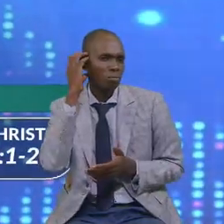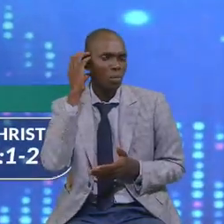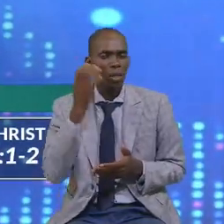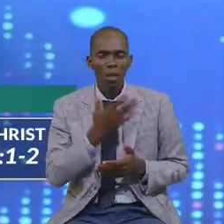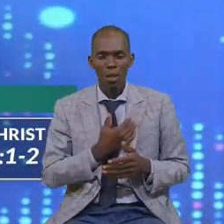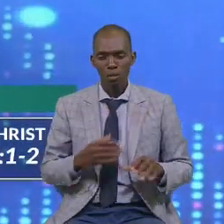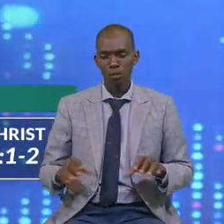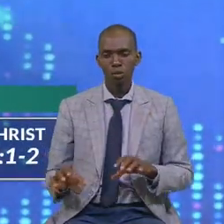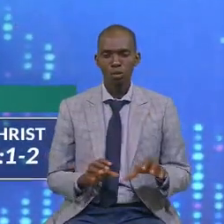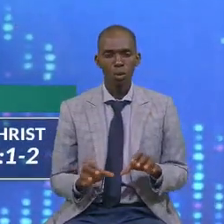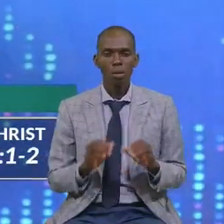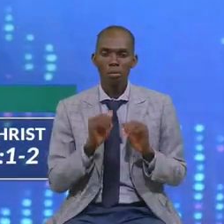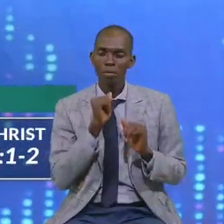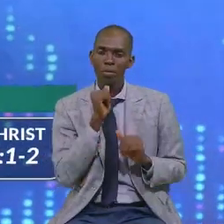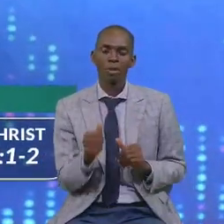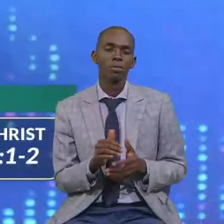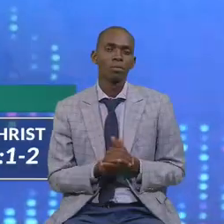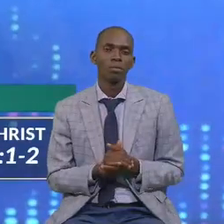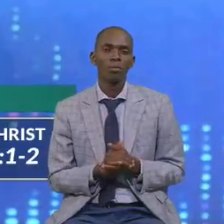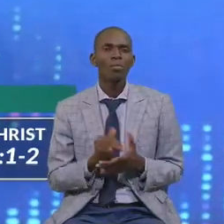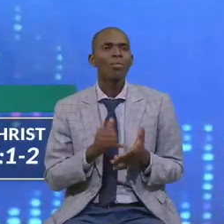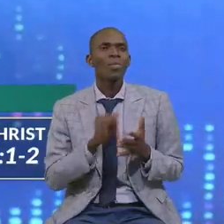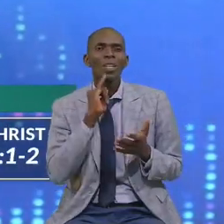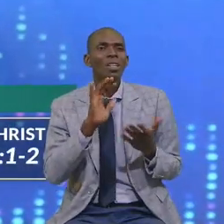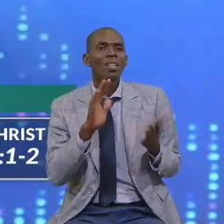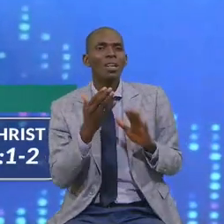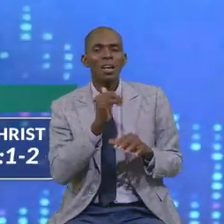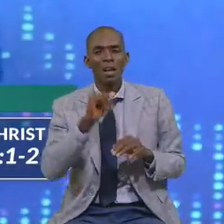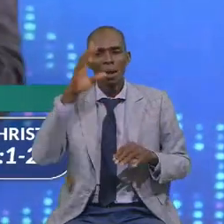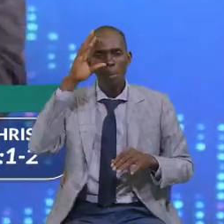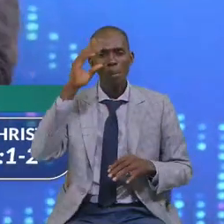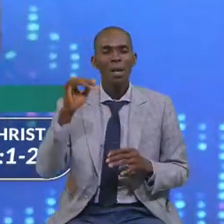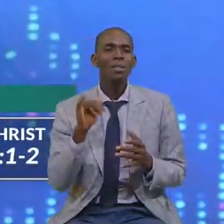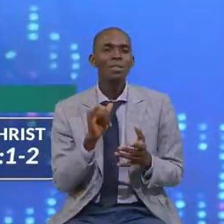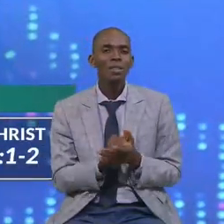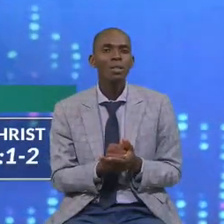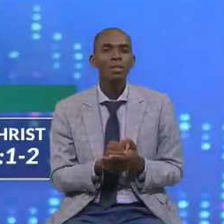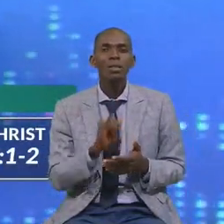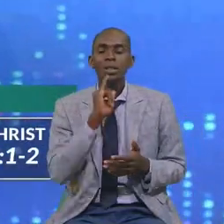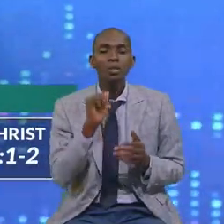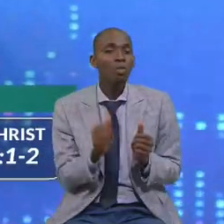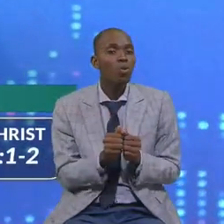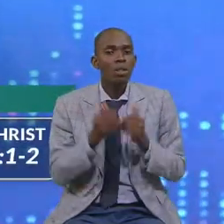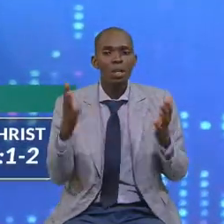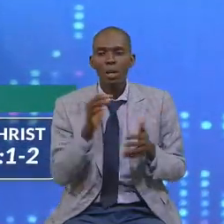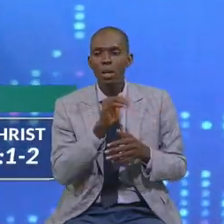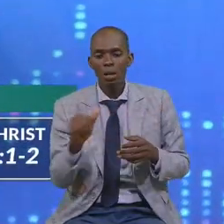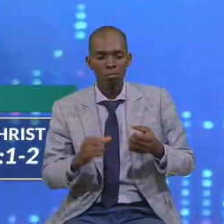doeth not is like a man that without a